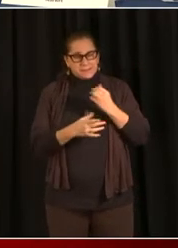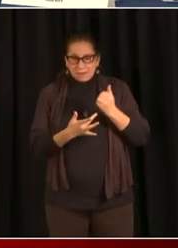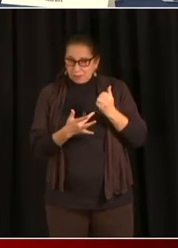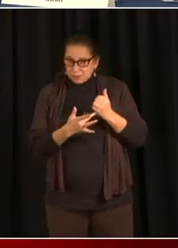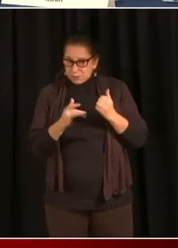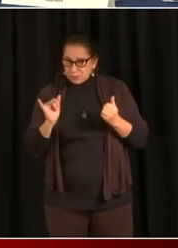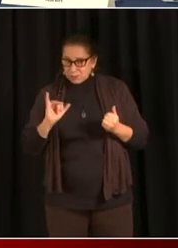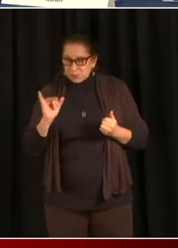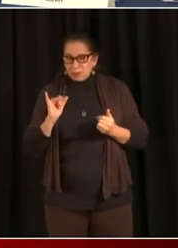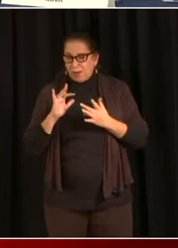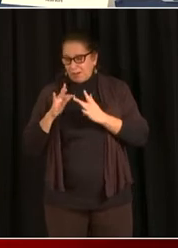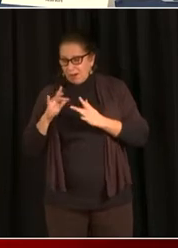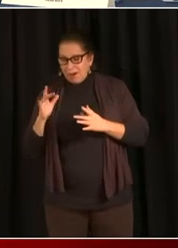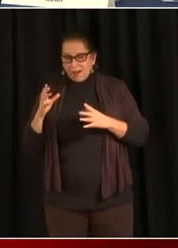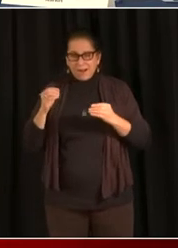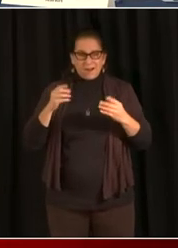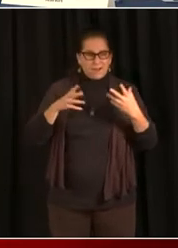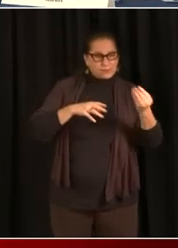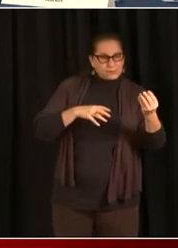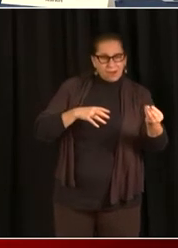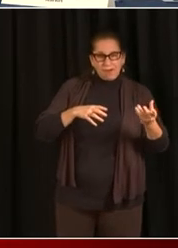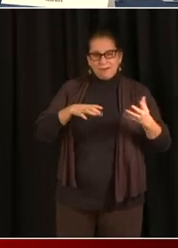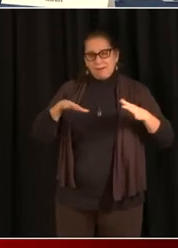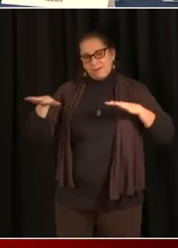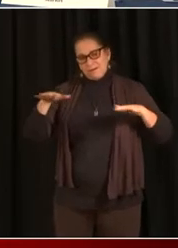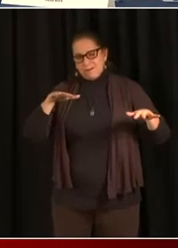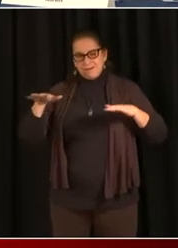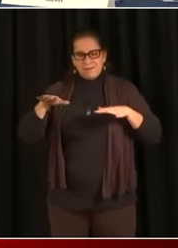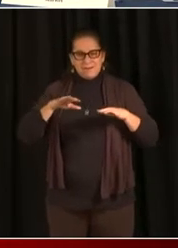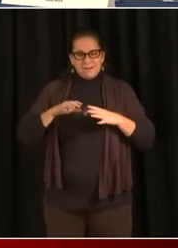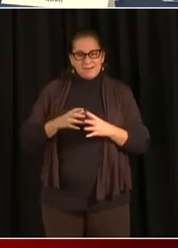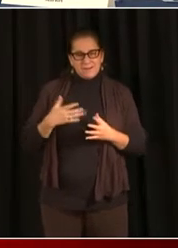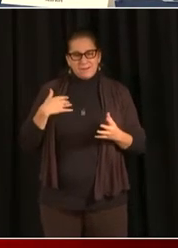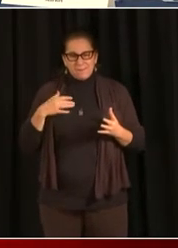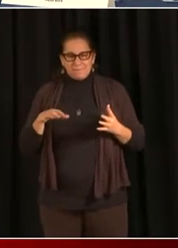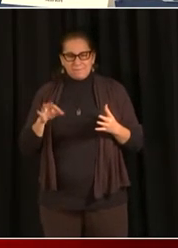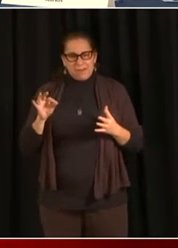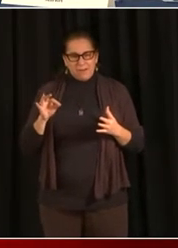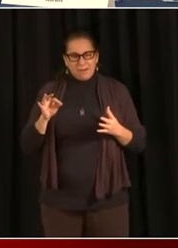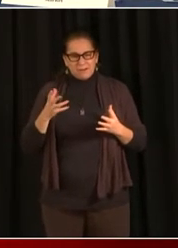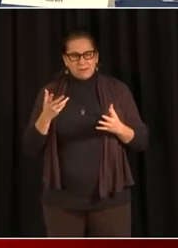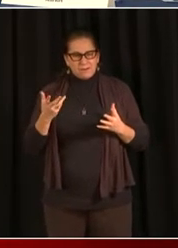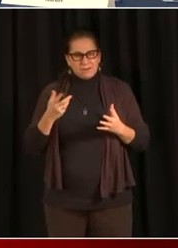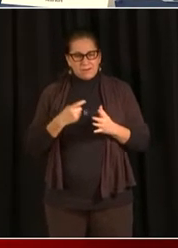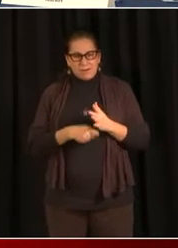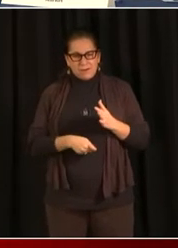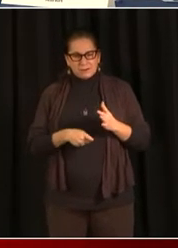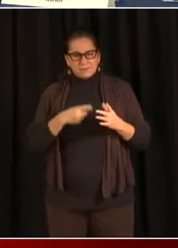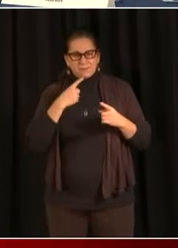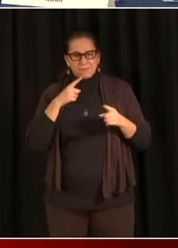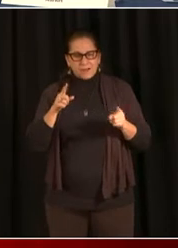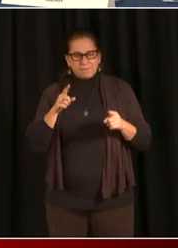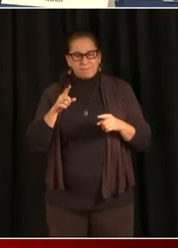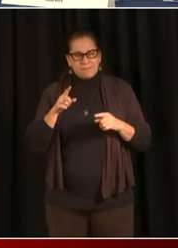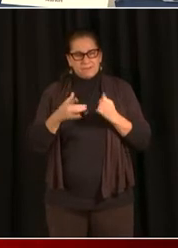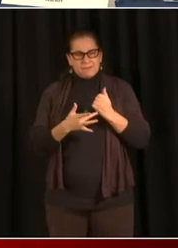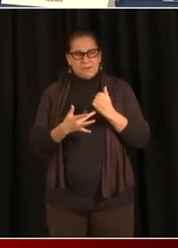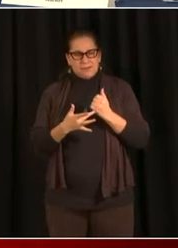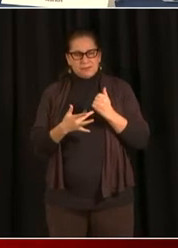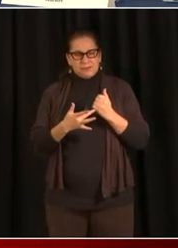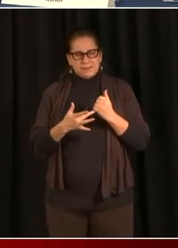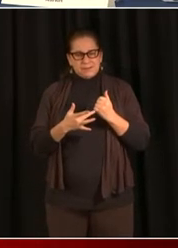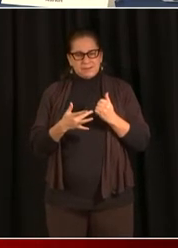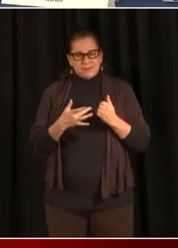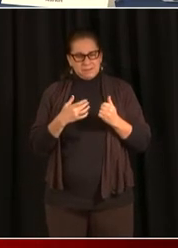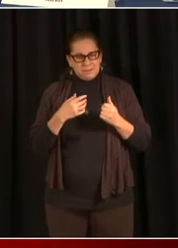time and investment as far as understanding what technologies can best support our retail partners. How can they help